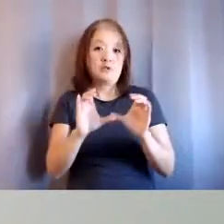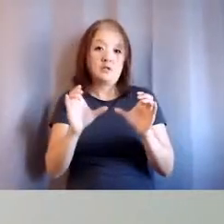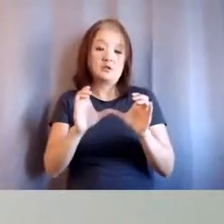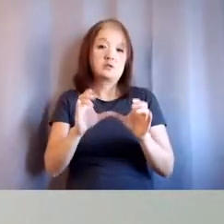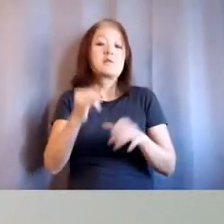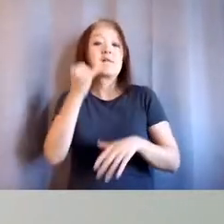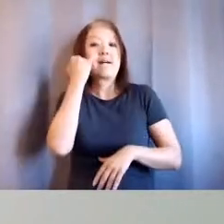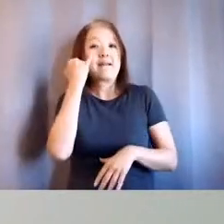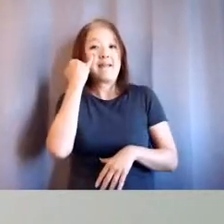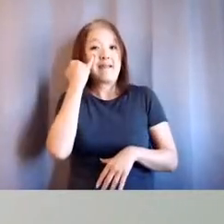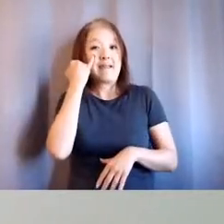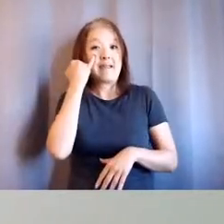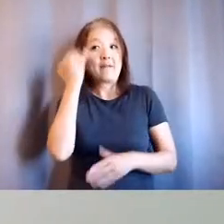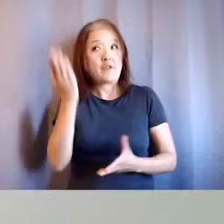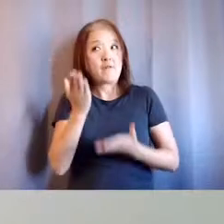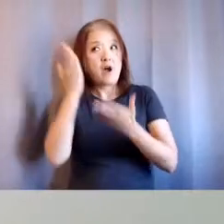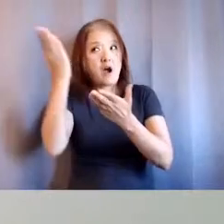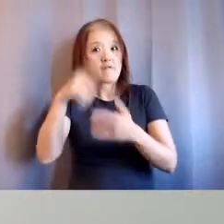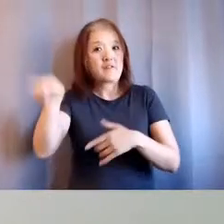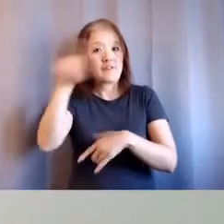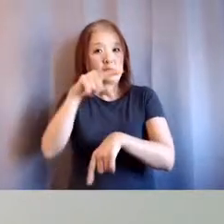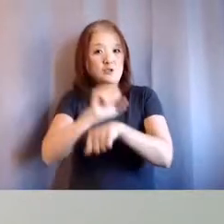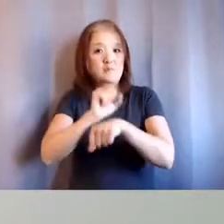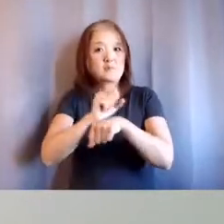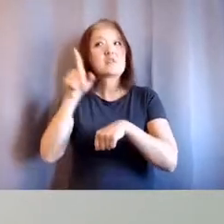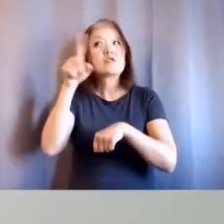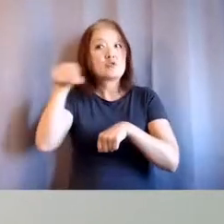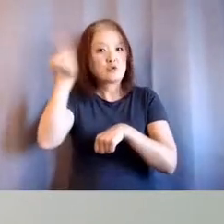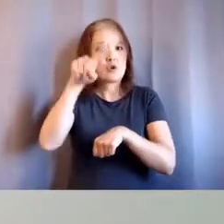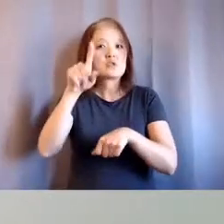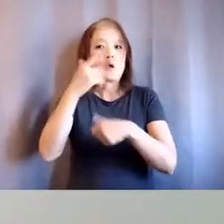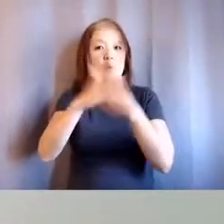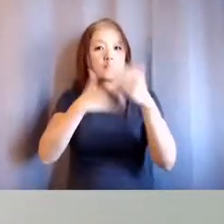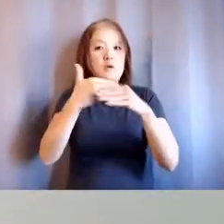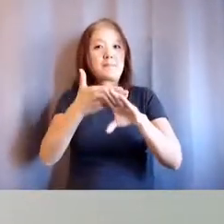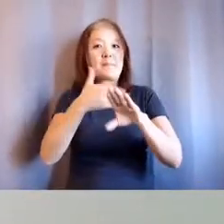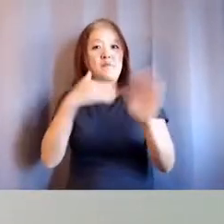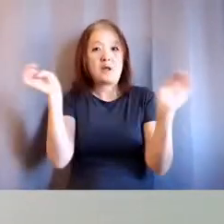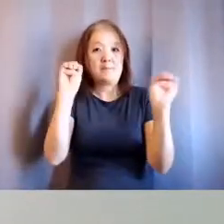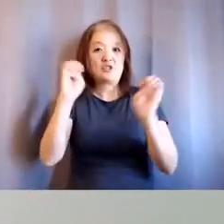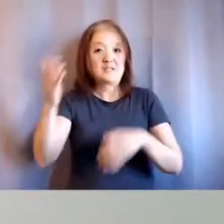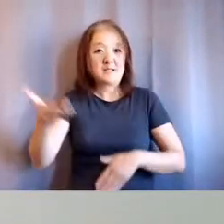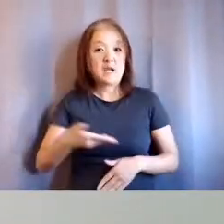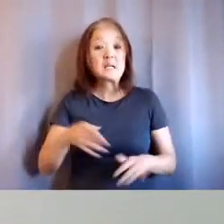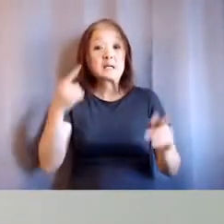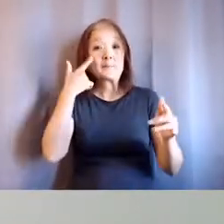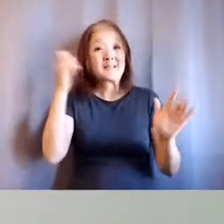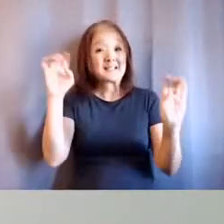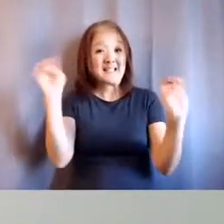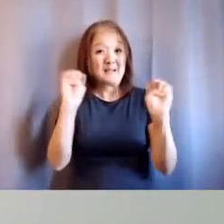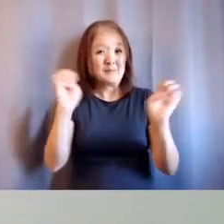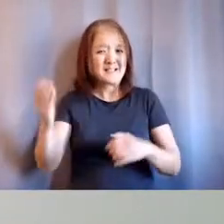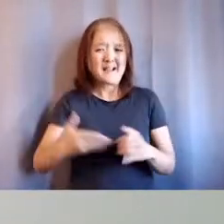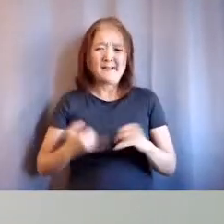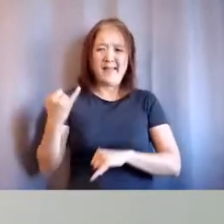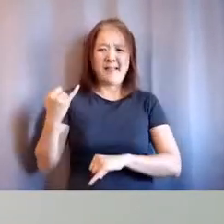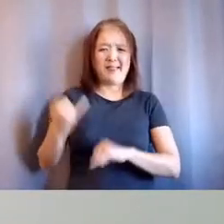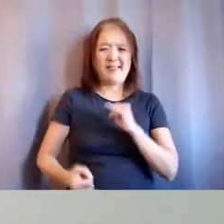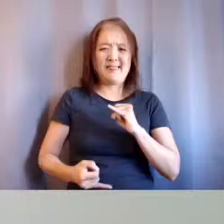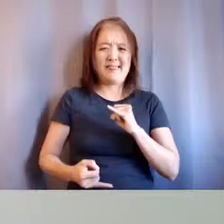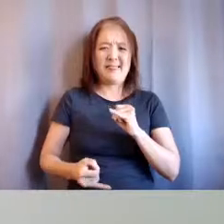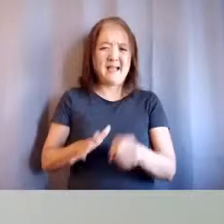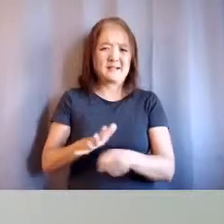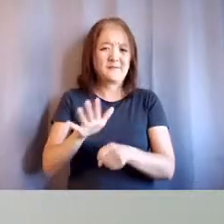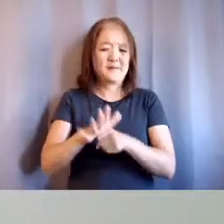have offered those people jobs, they will process those before the emergency hires, because emergency hires are typically last to fill because they